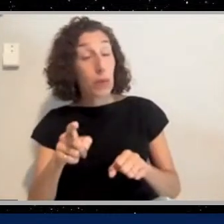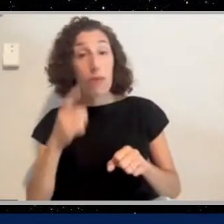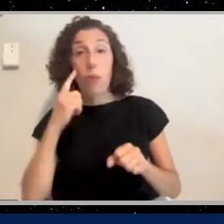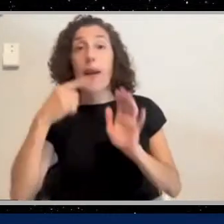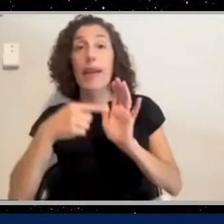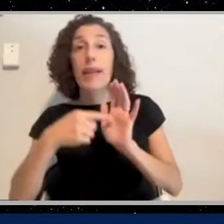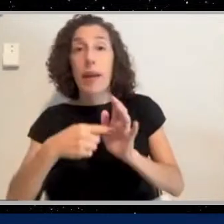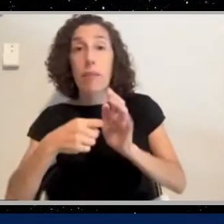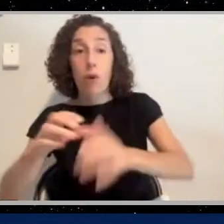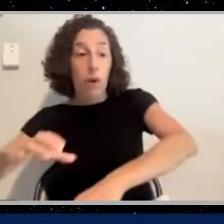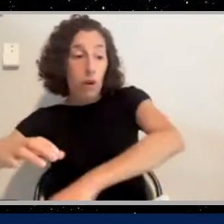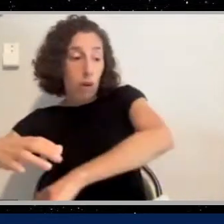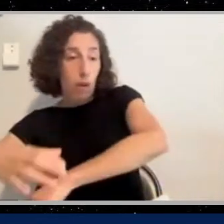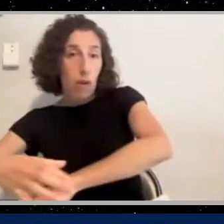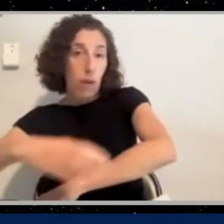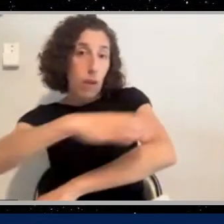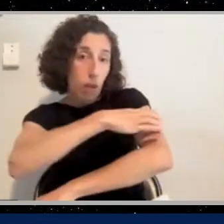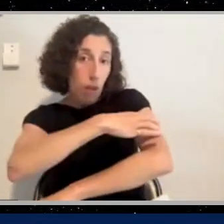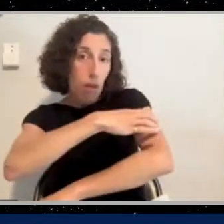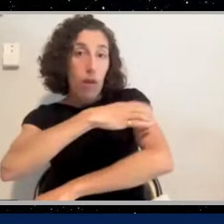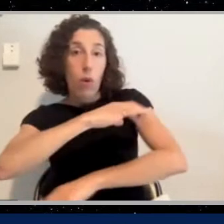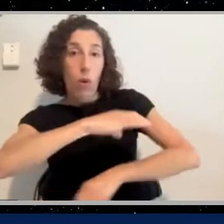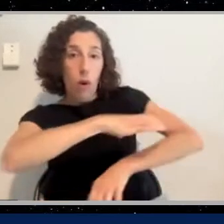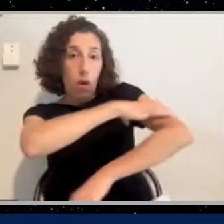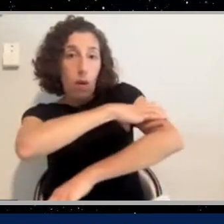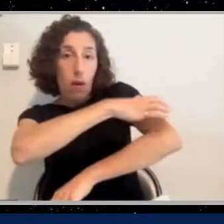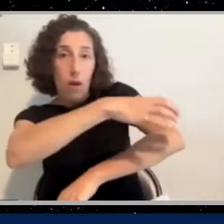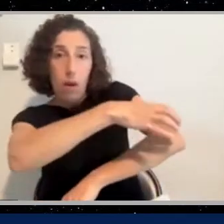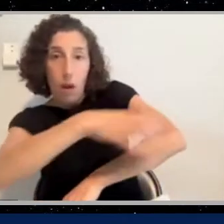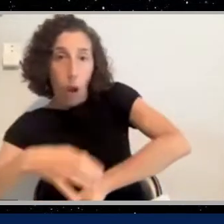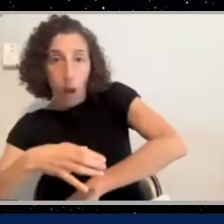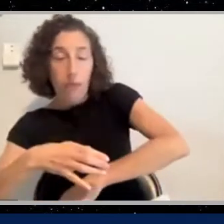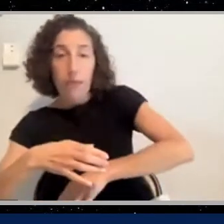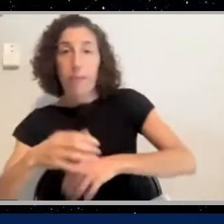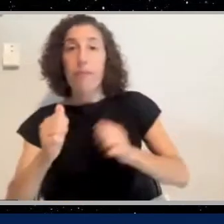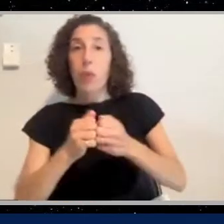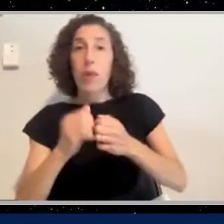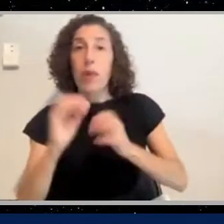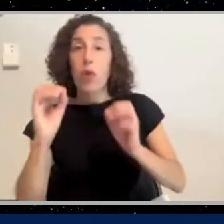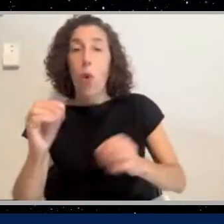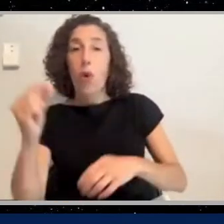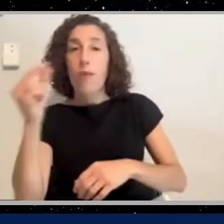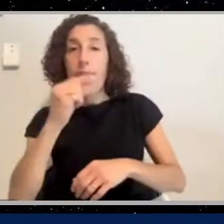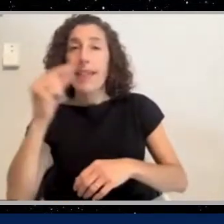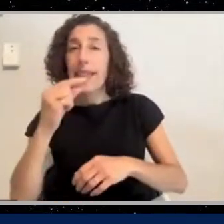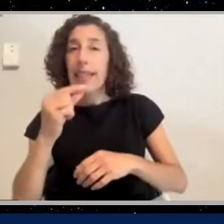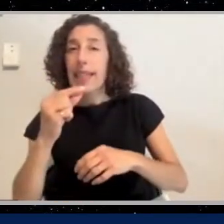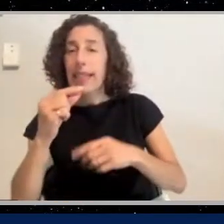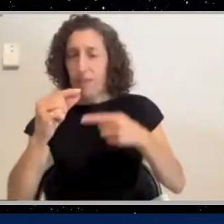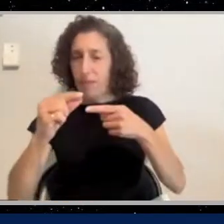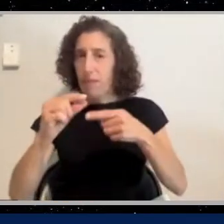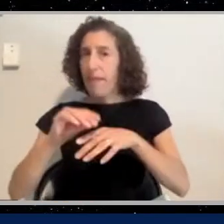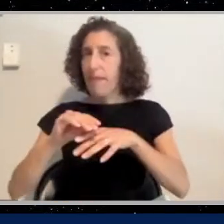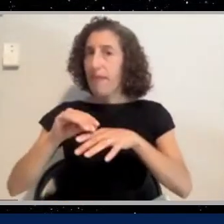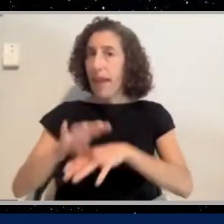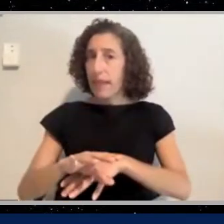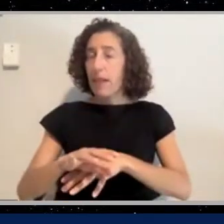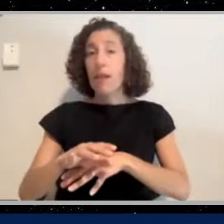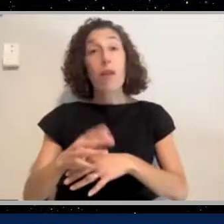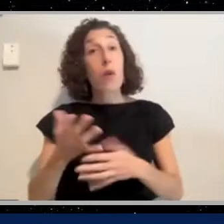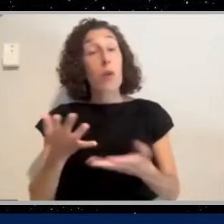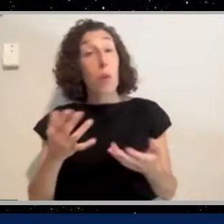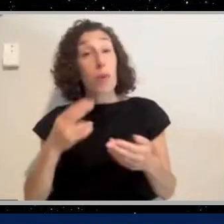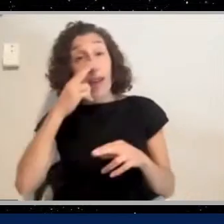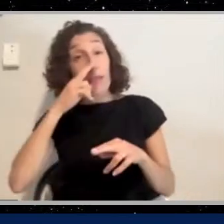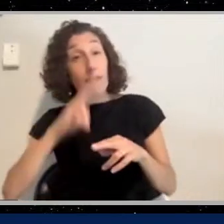was, again, finding a way to get back to the seat once I landed. So we all kind of had a nice brainstorming session and came up with all these great